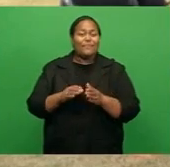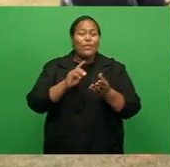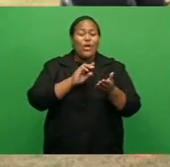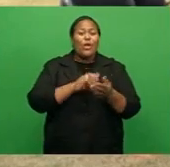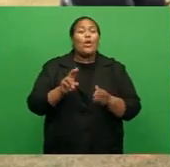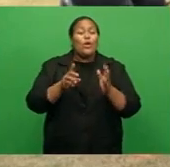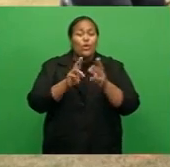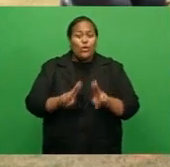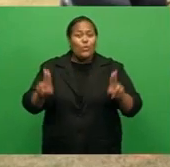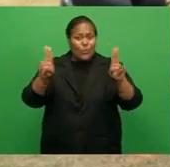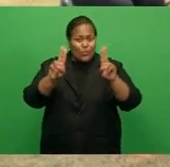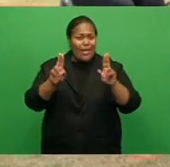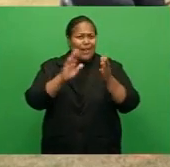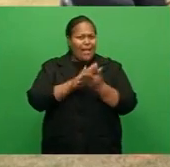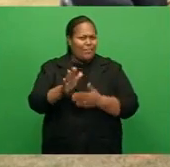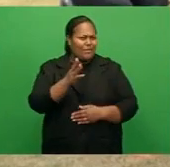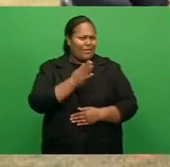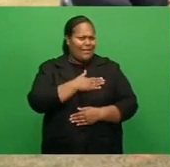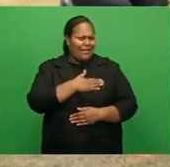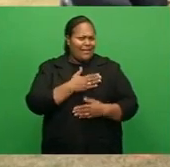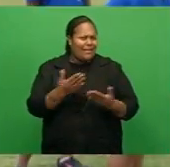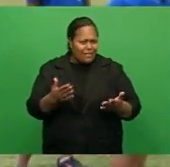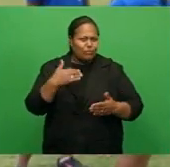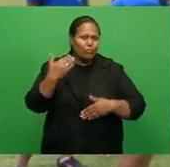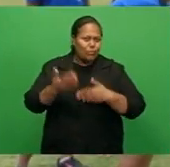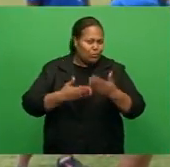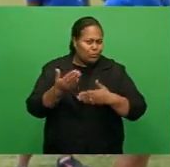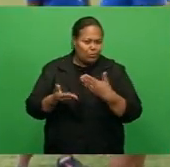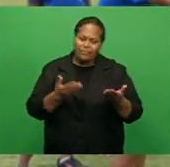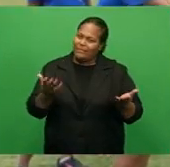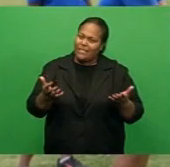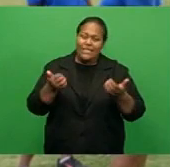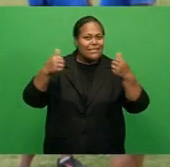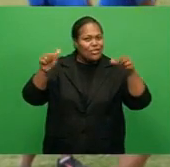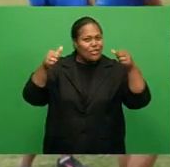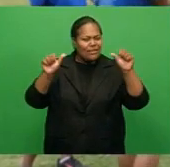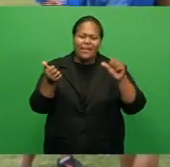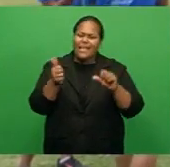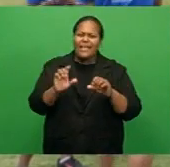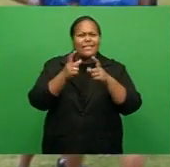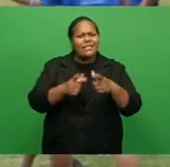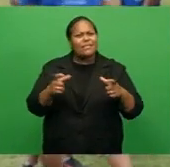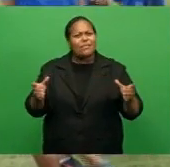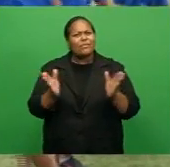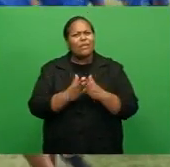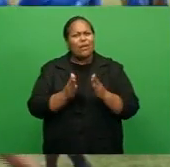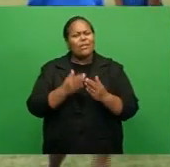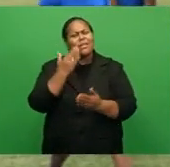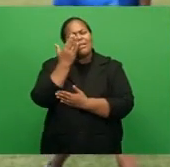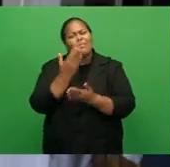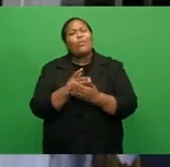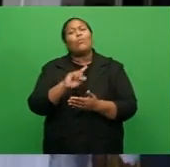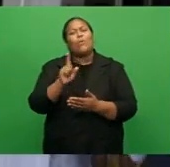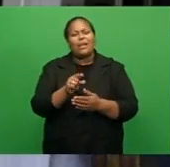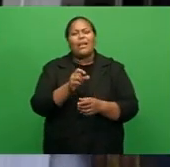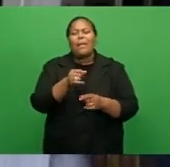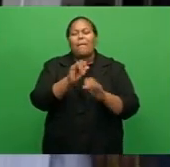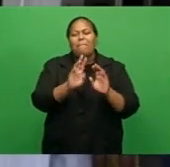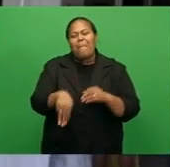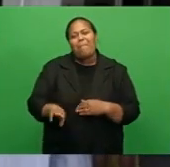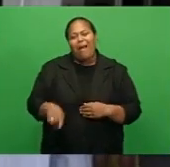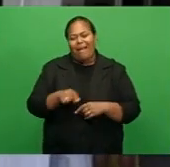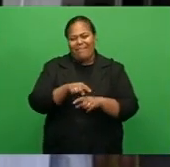Inga Kote says the success of any city or town depends on the voices of all its members. And we put a special emphasis on this